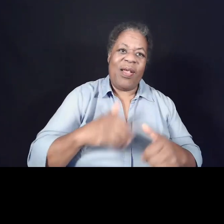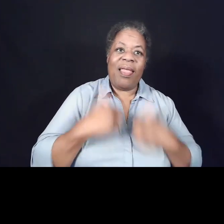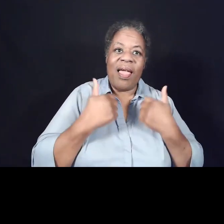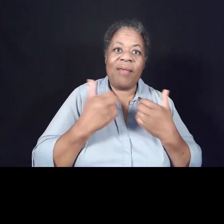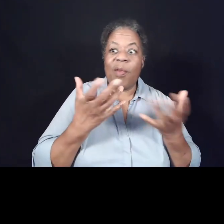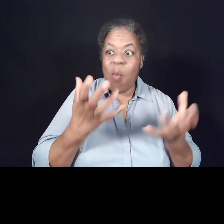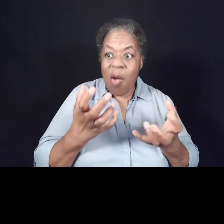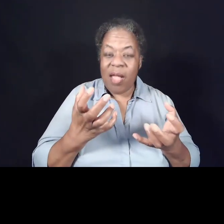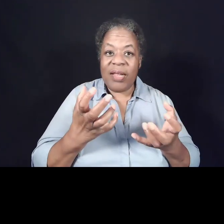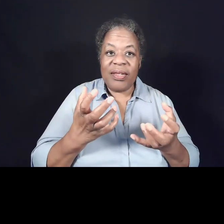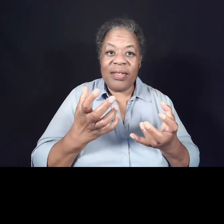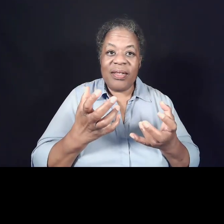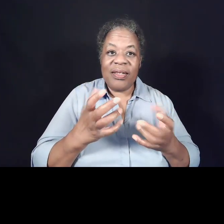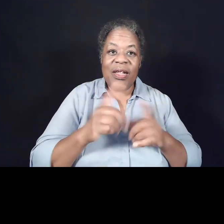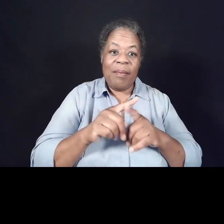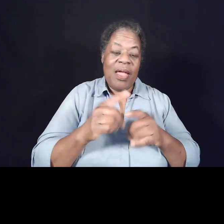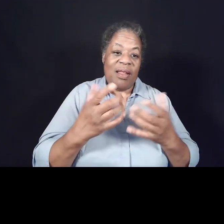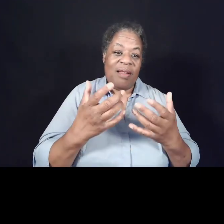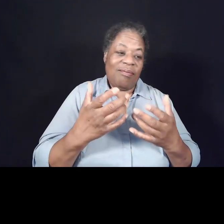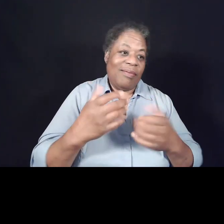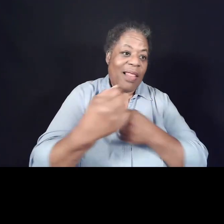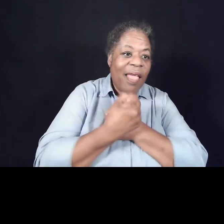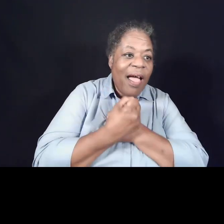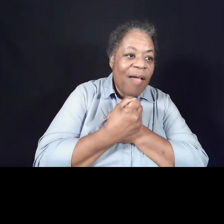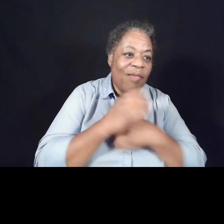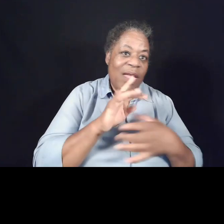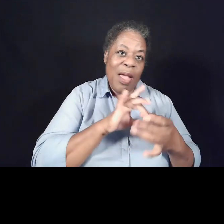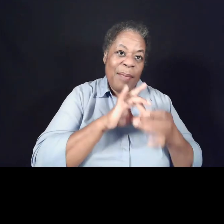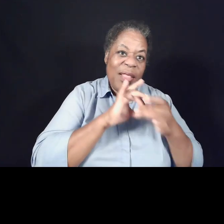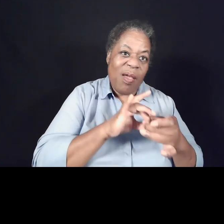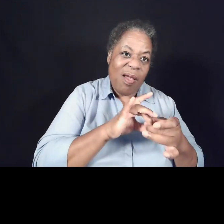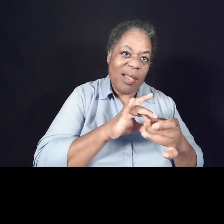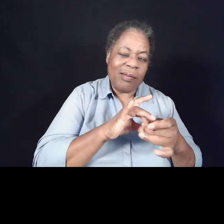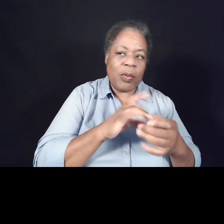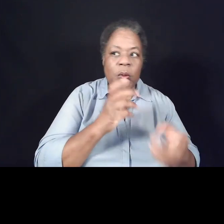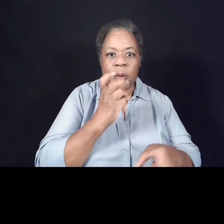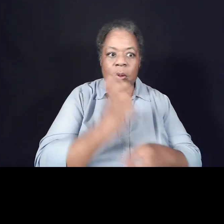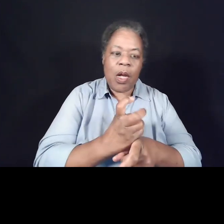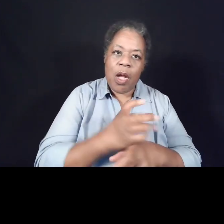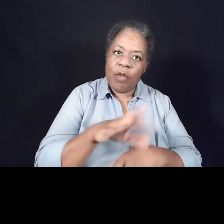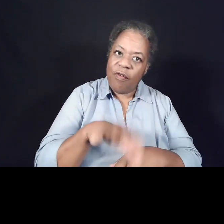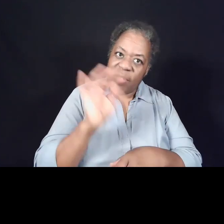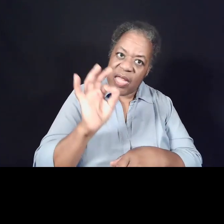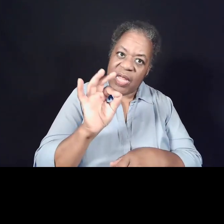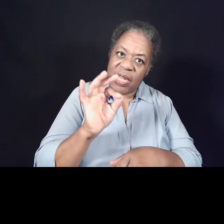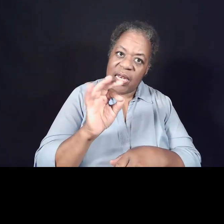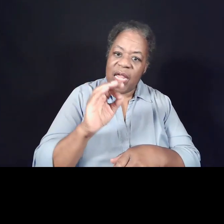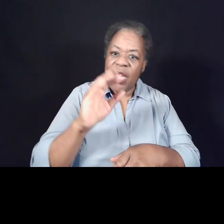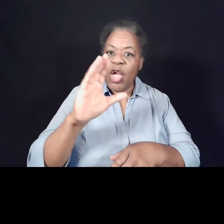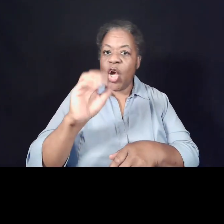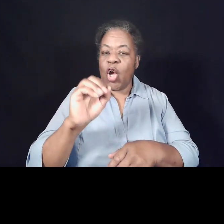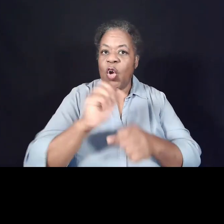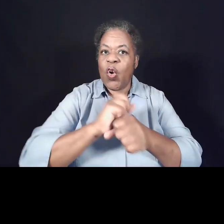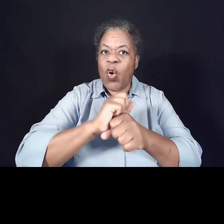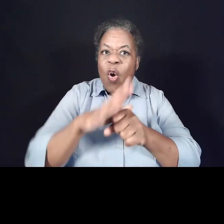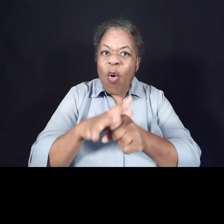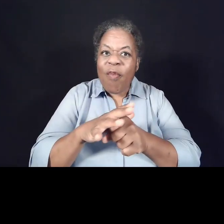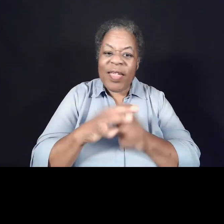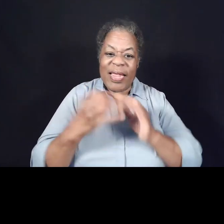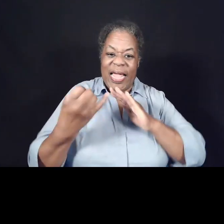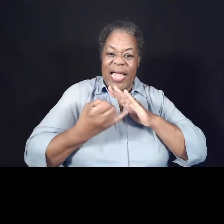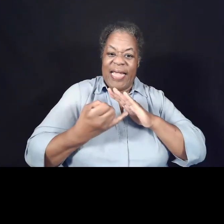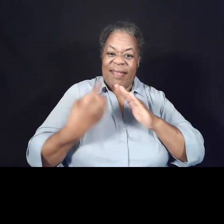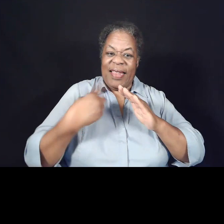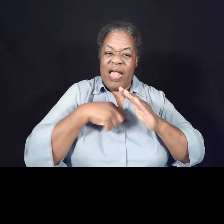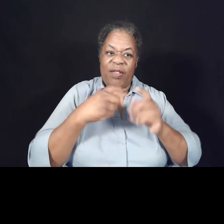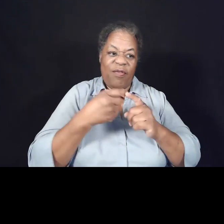But love and belonging have been harder to come by in recent years. COVID has isolated us from family and